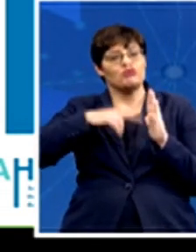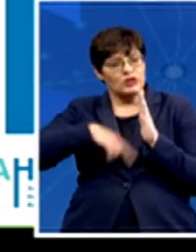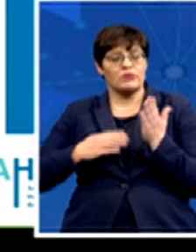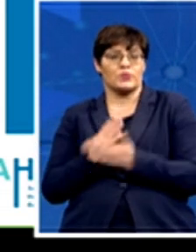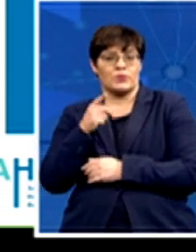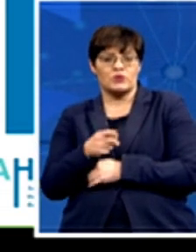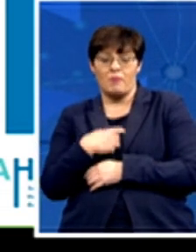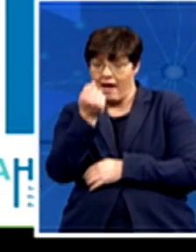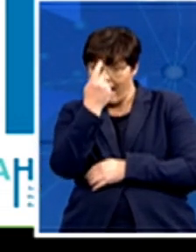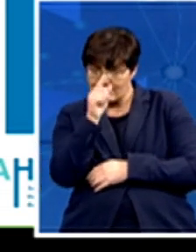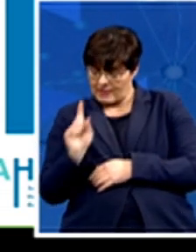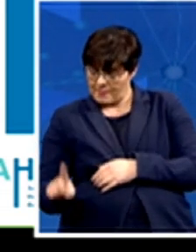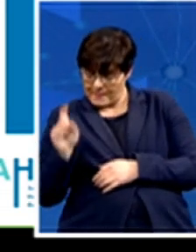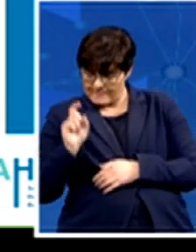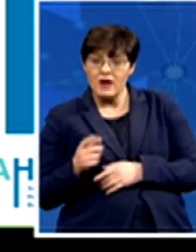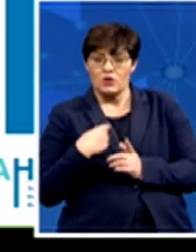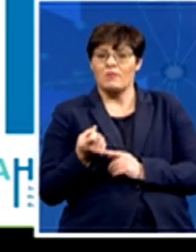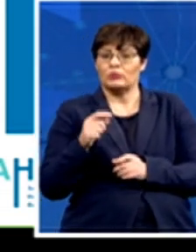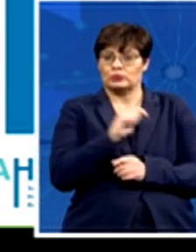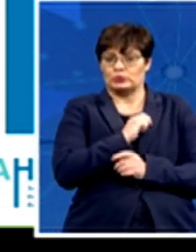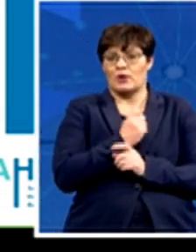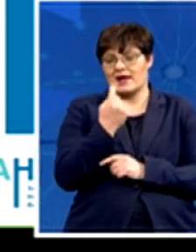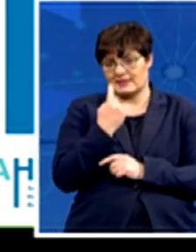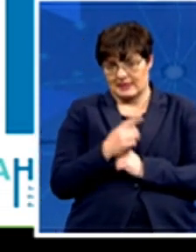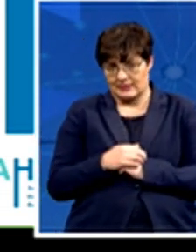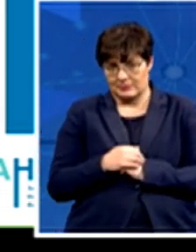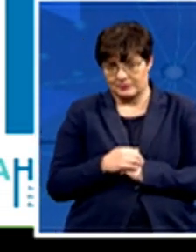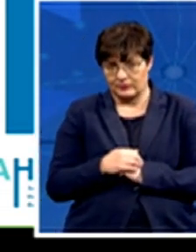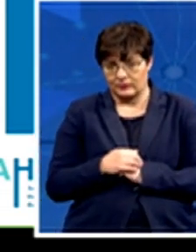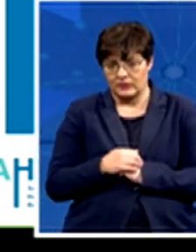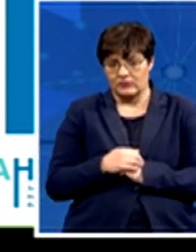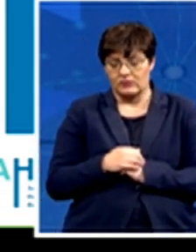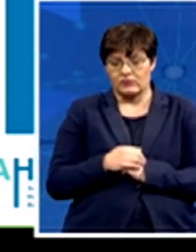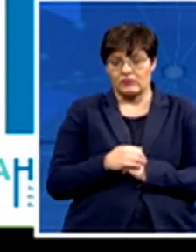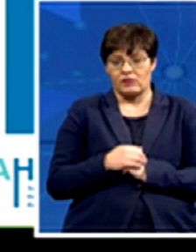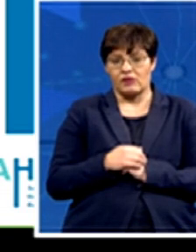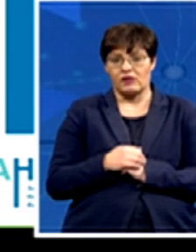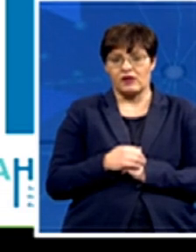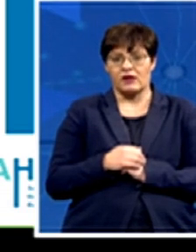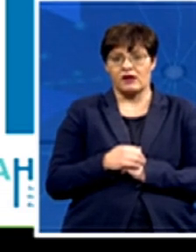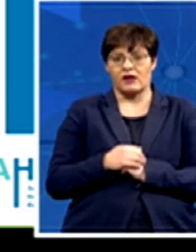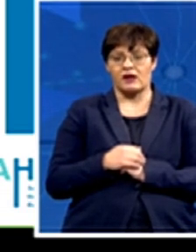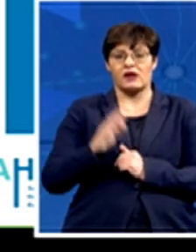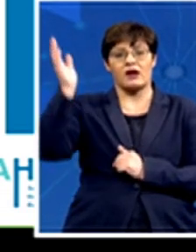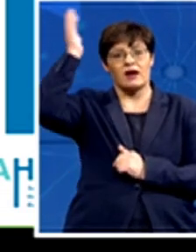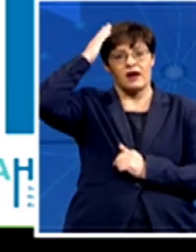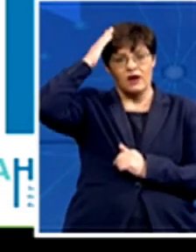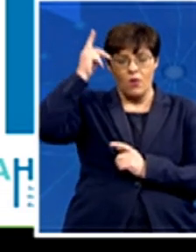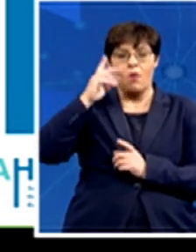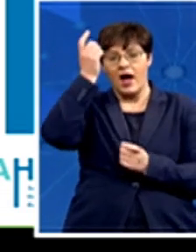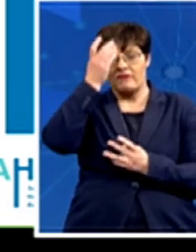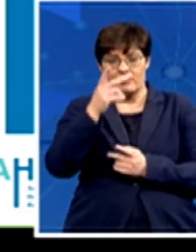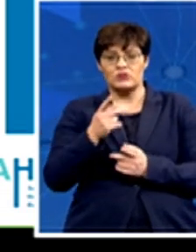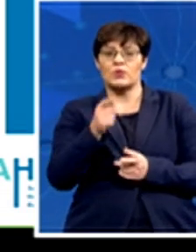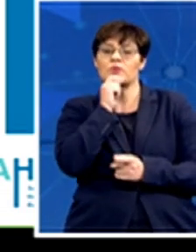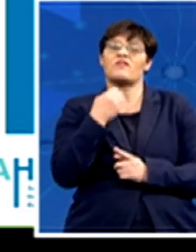statement and you click on the second one, then you know that what your information will be used for. And the last